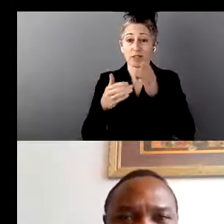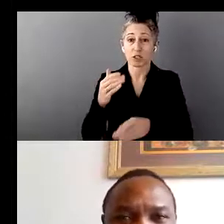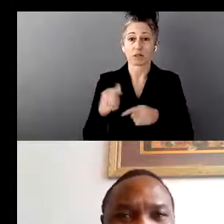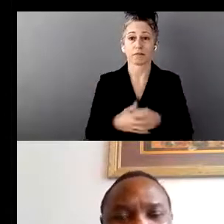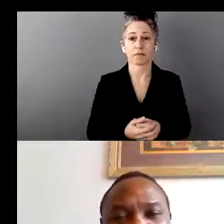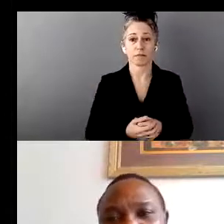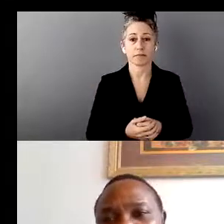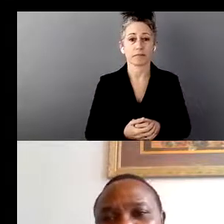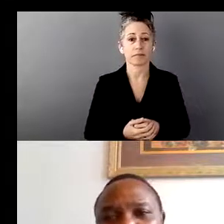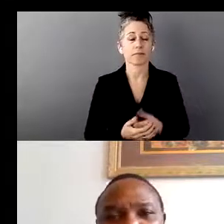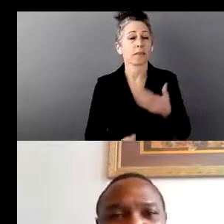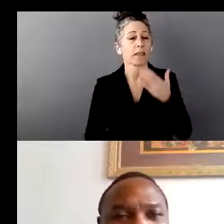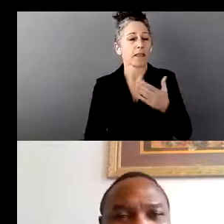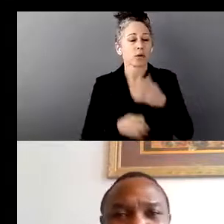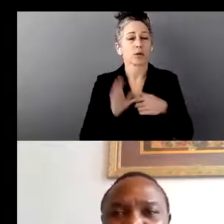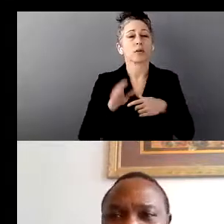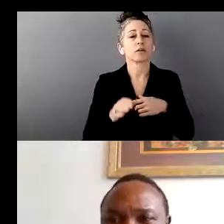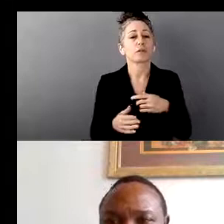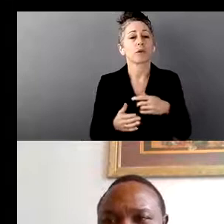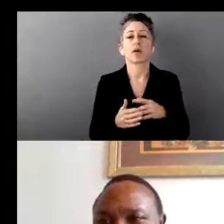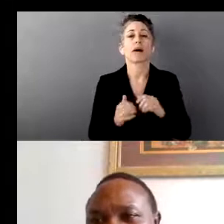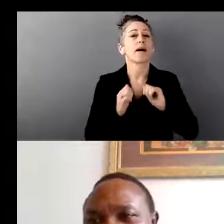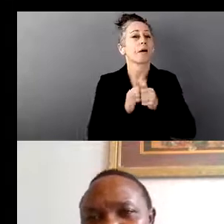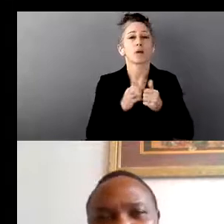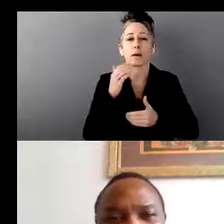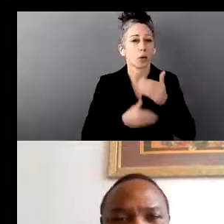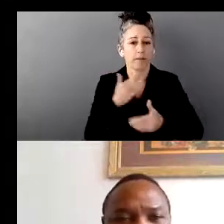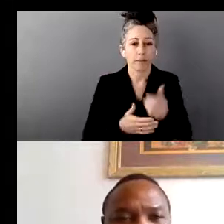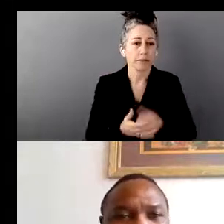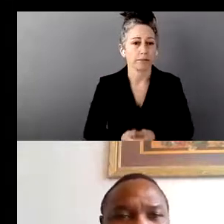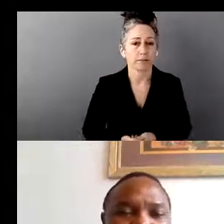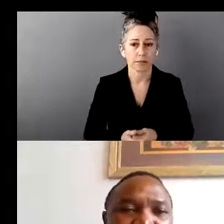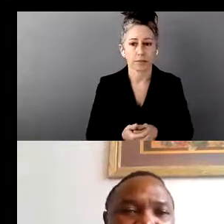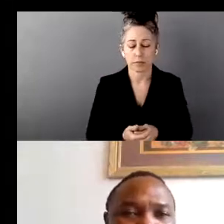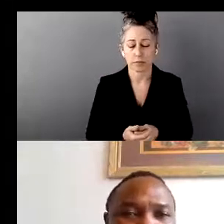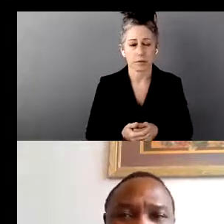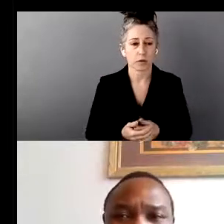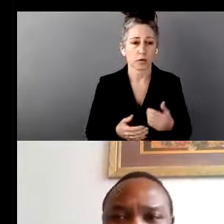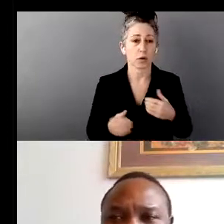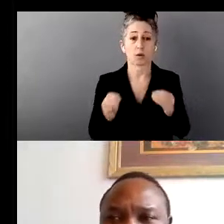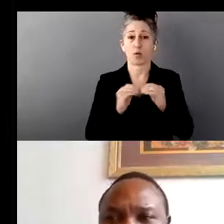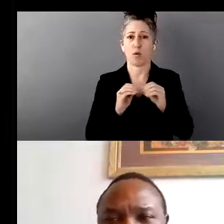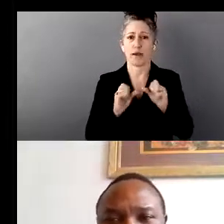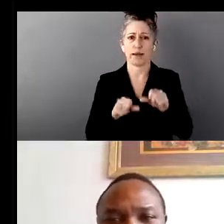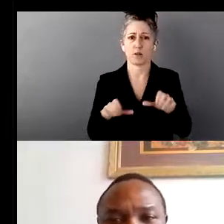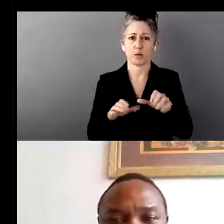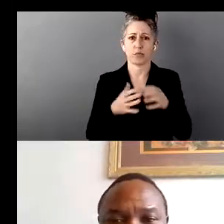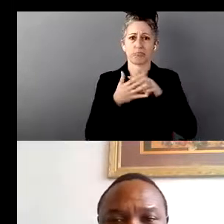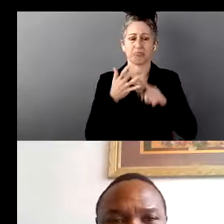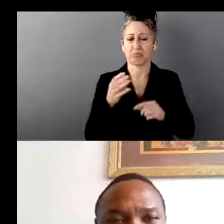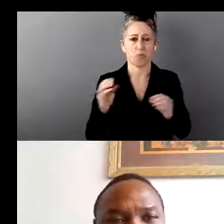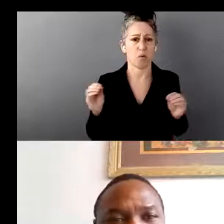thanks. Yeah, so what's the way forward? This is just a few recommendations, but there are more that we can do. As we understand, this